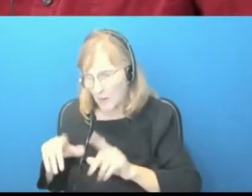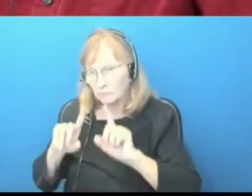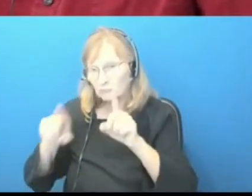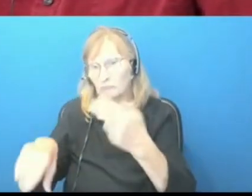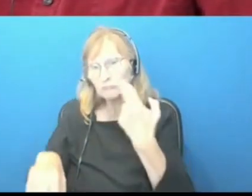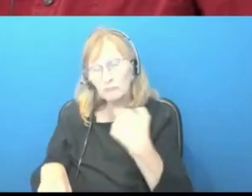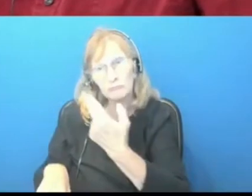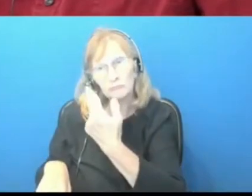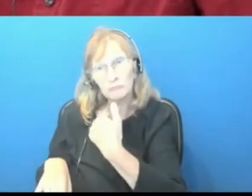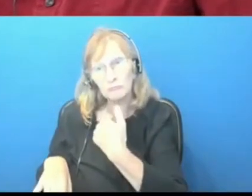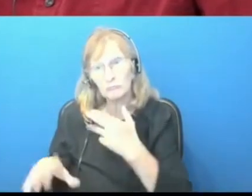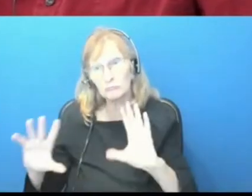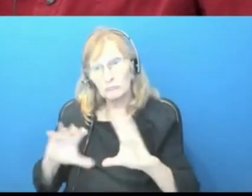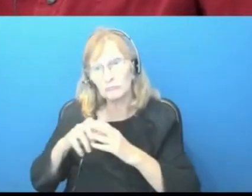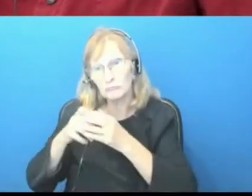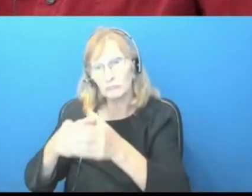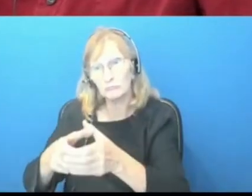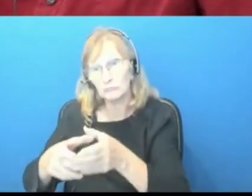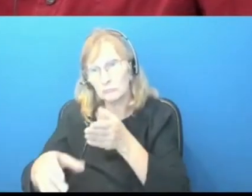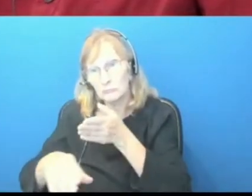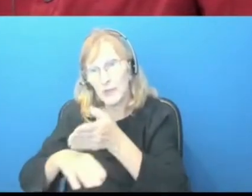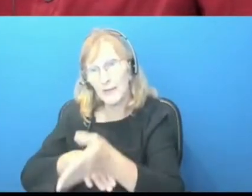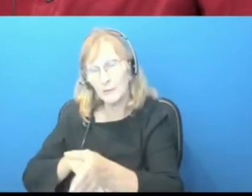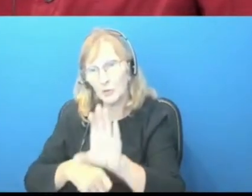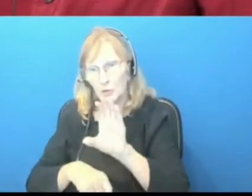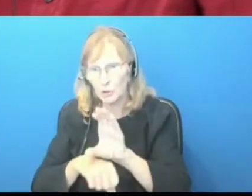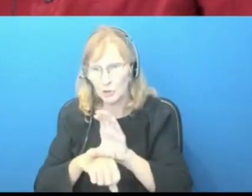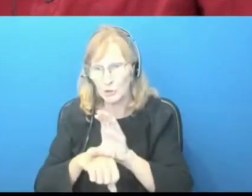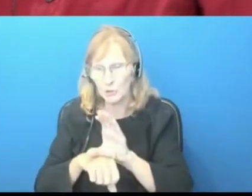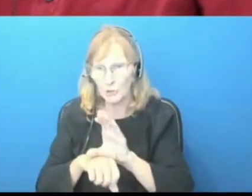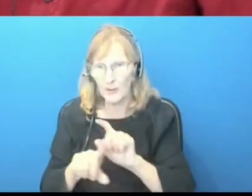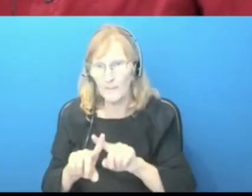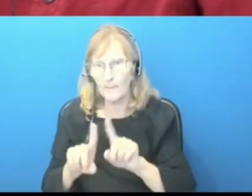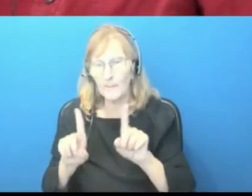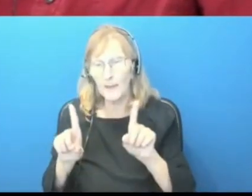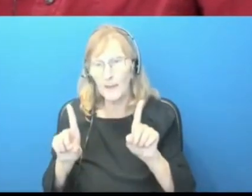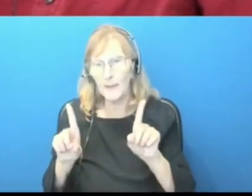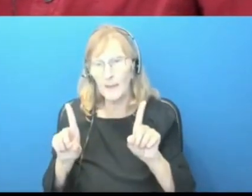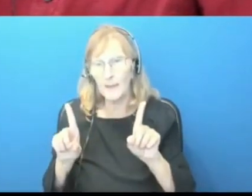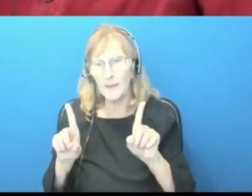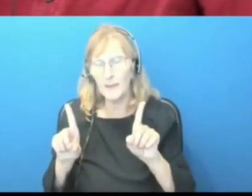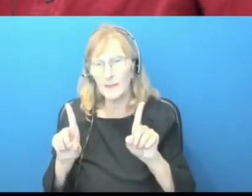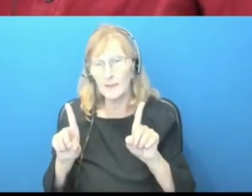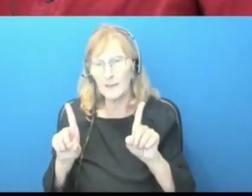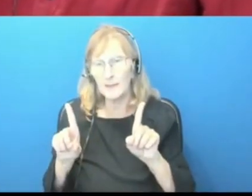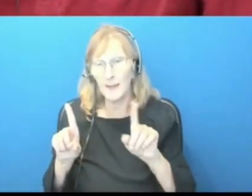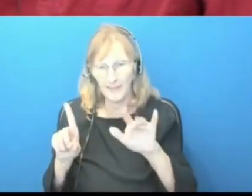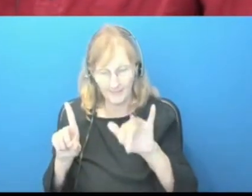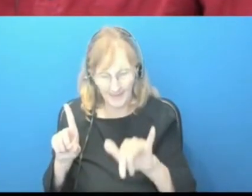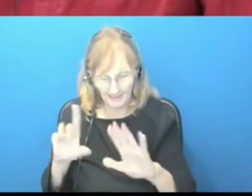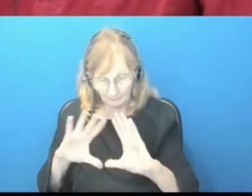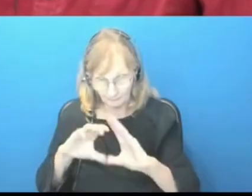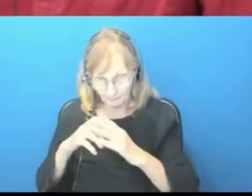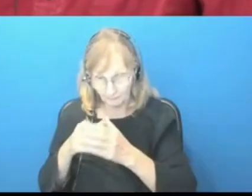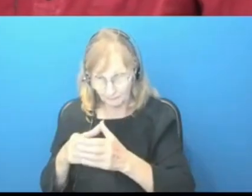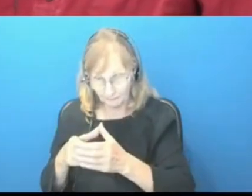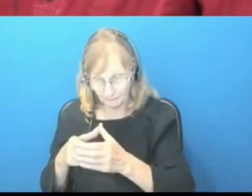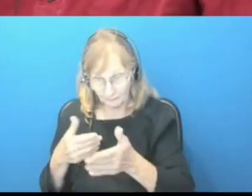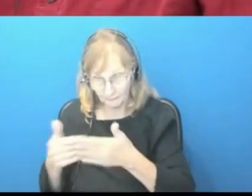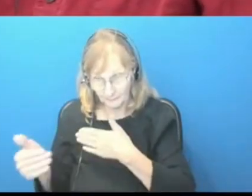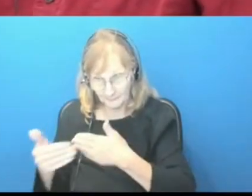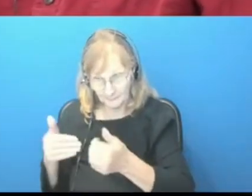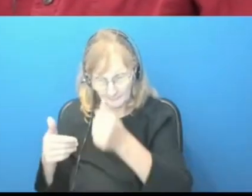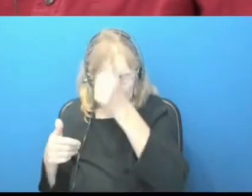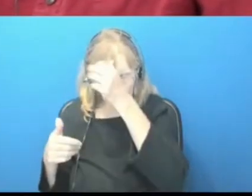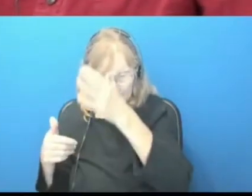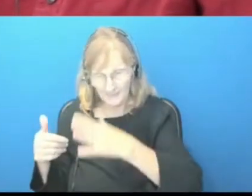restaurant after church. But what it did, even though these men had seen